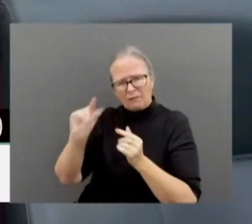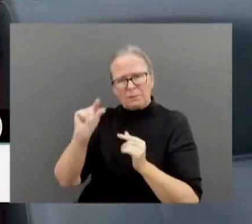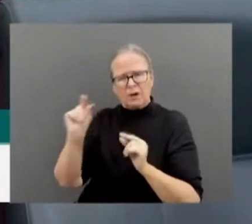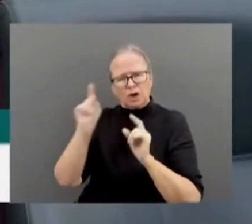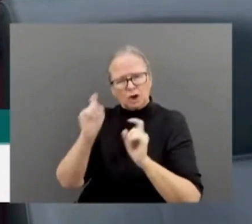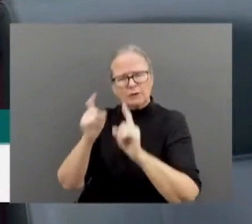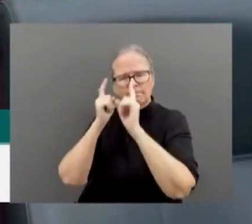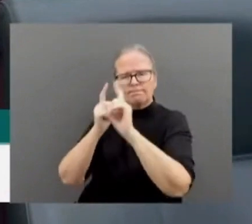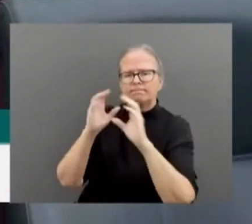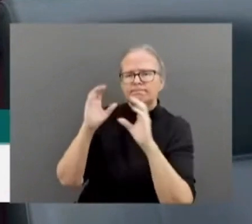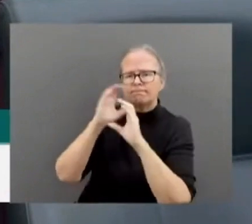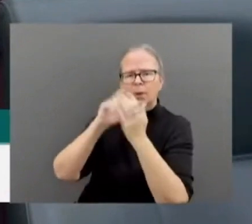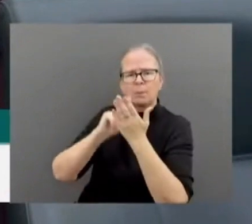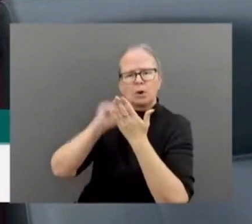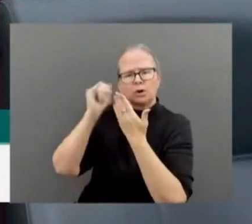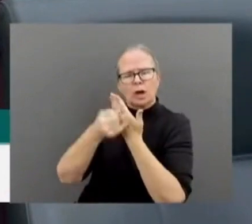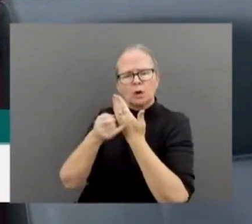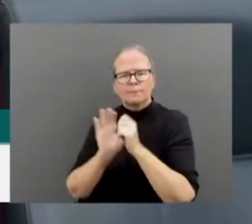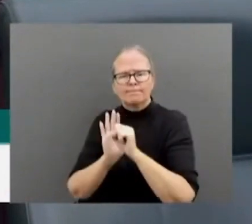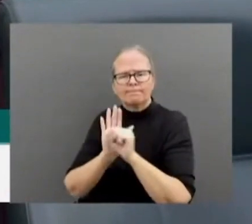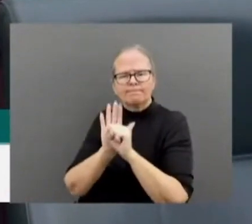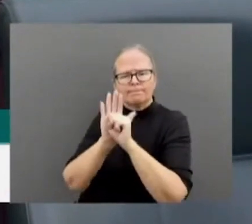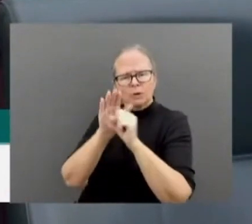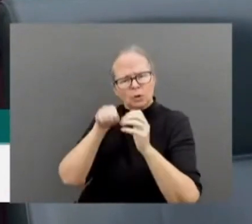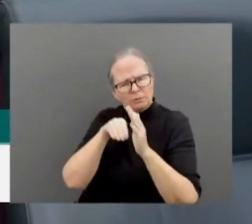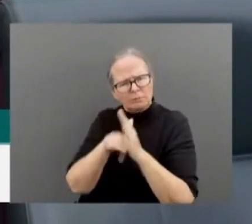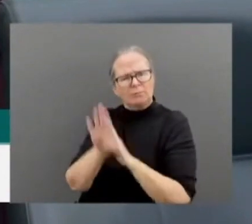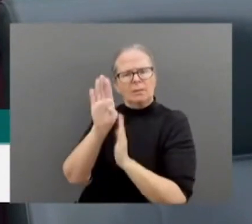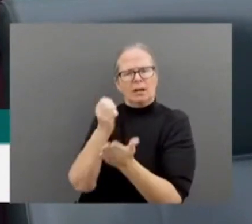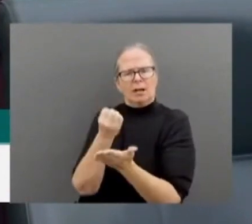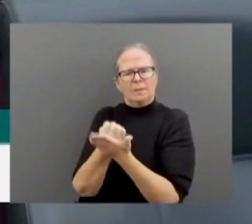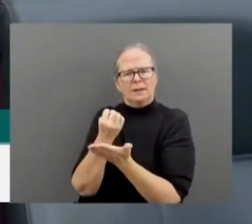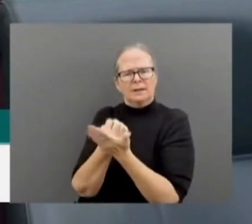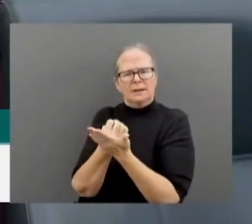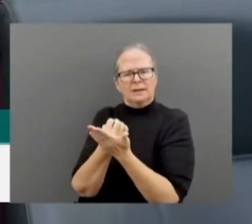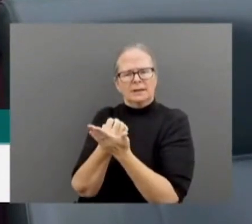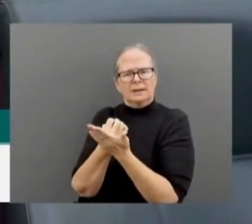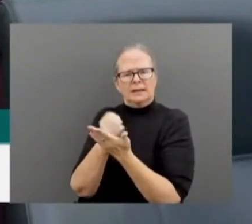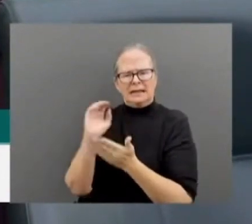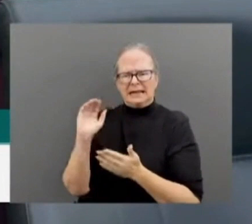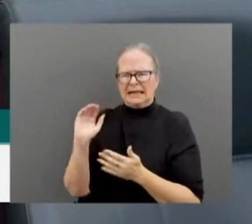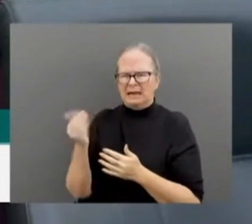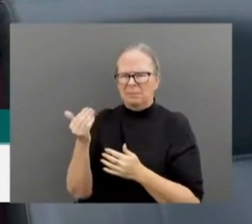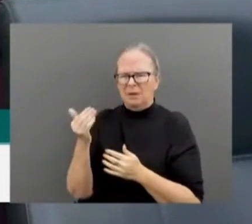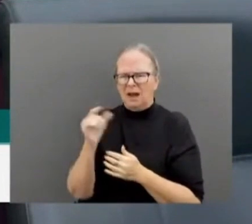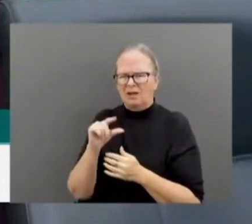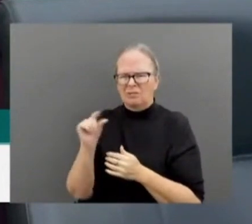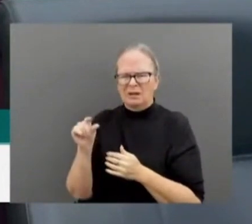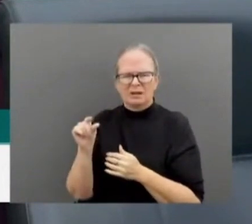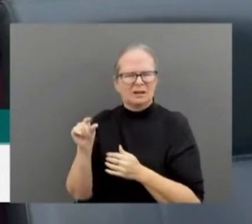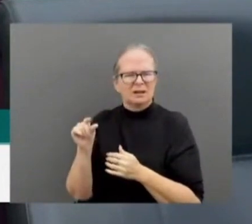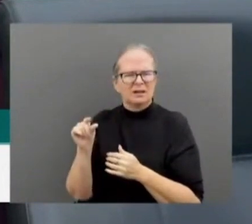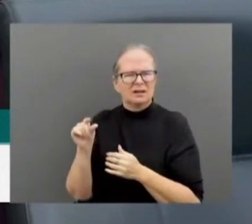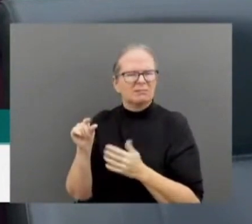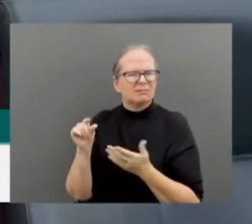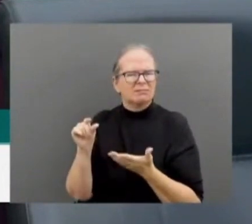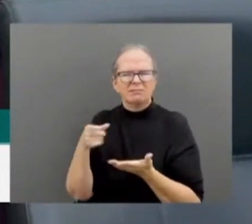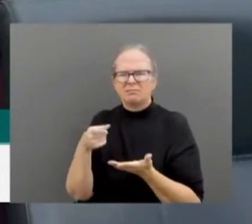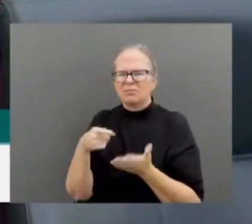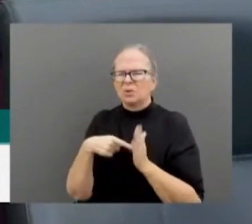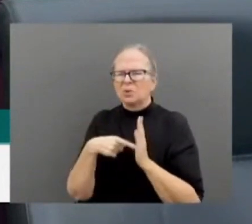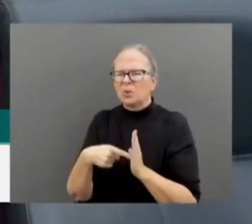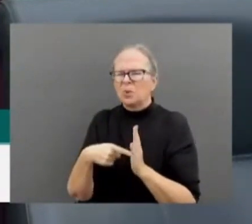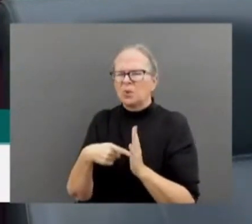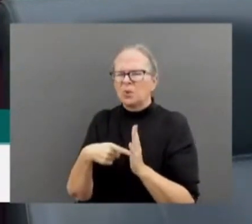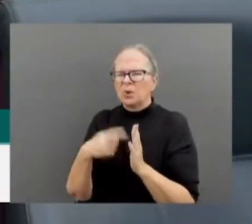best interest of Albertans, it seems fair to say the government's stance on coal mining shows how wildly out of touch the UCP is. And given